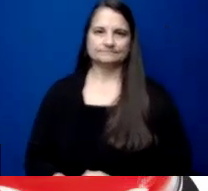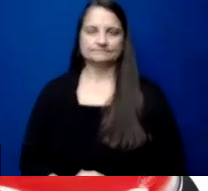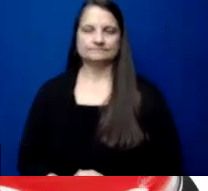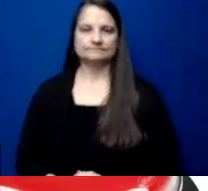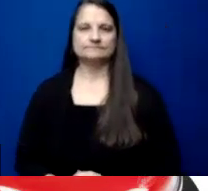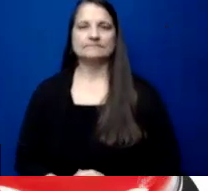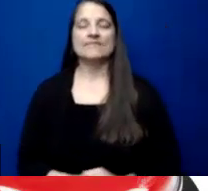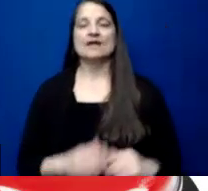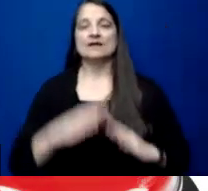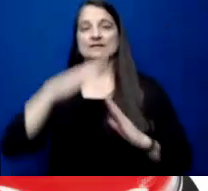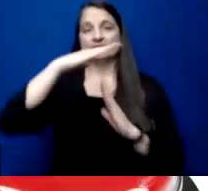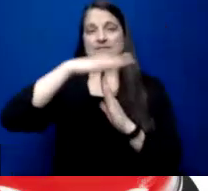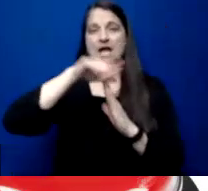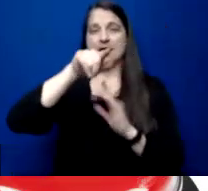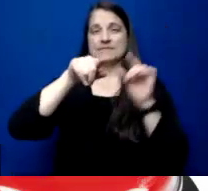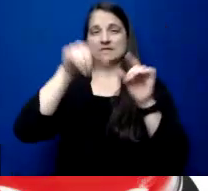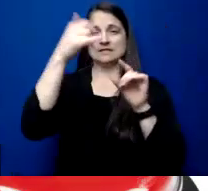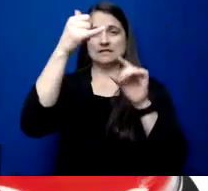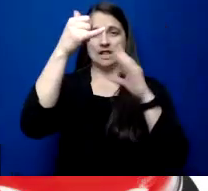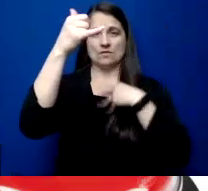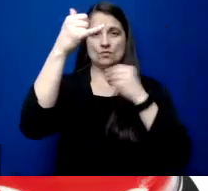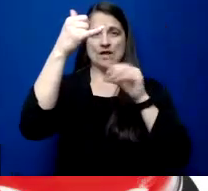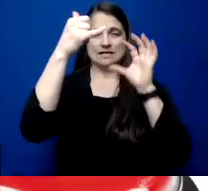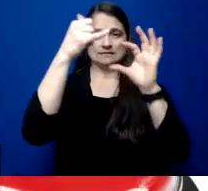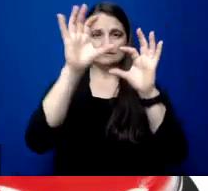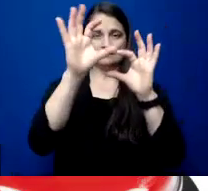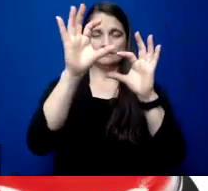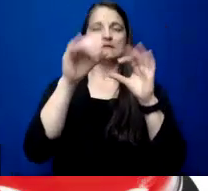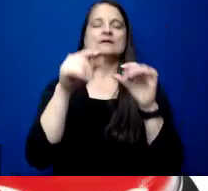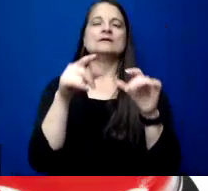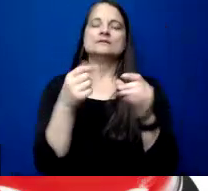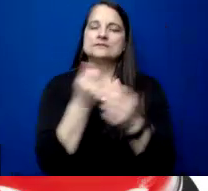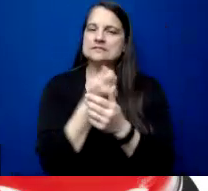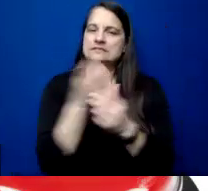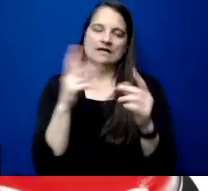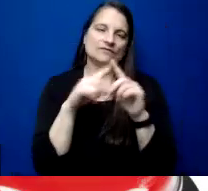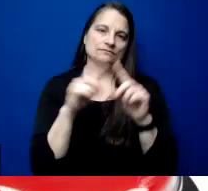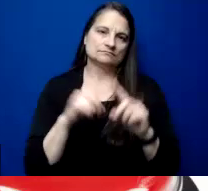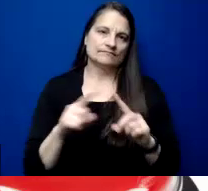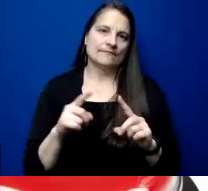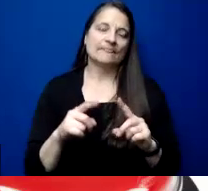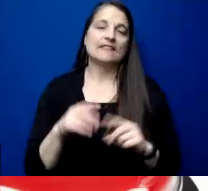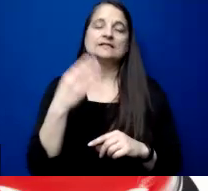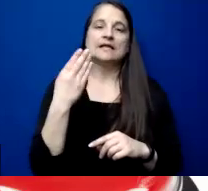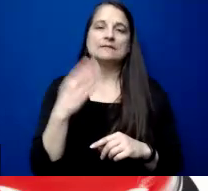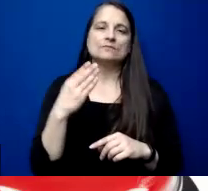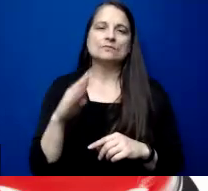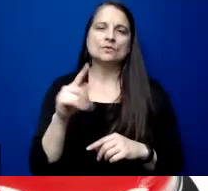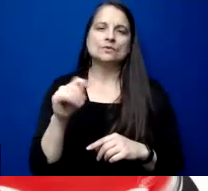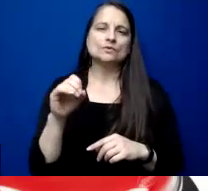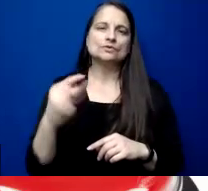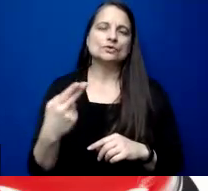Up above that, this is there's several different versions out there. This is a Bluetooth